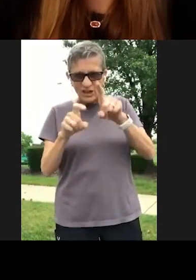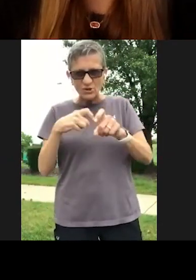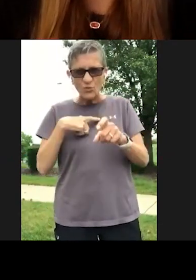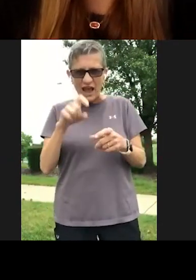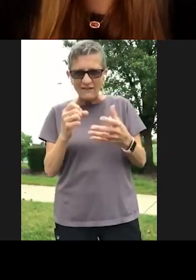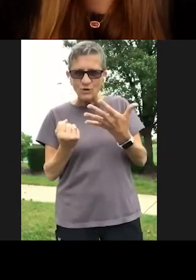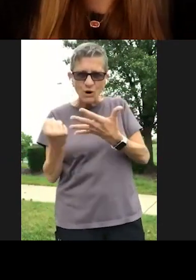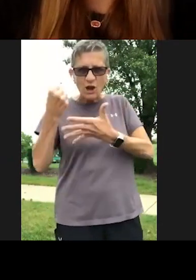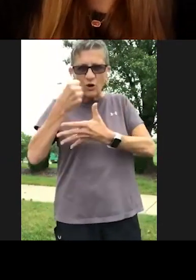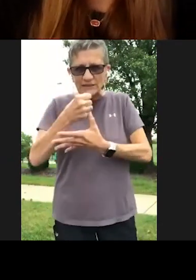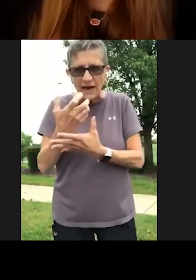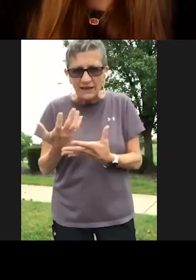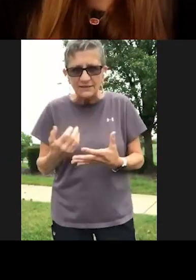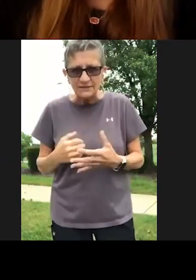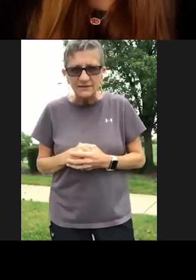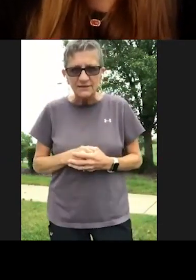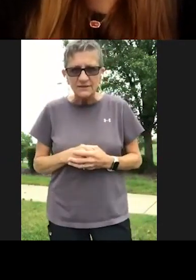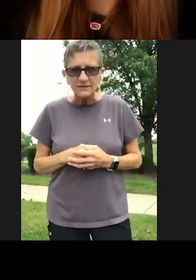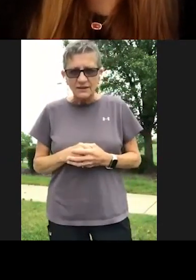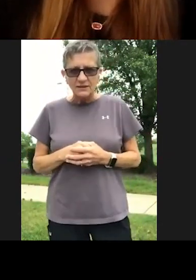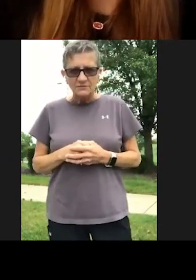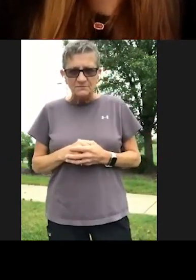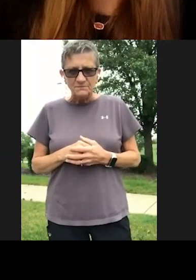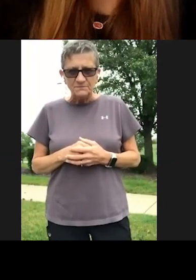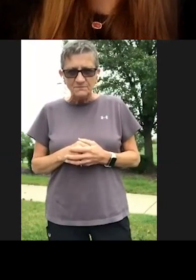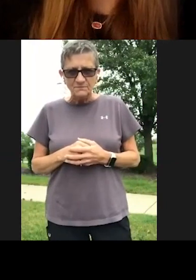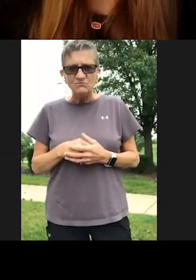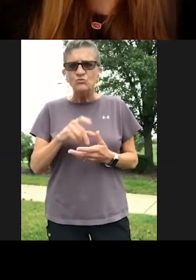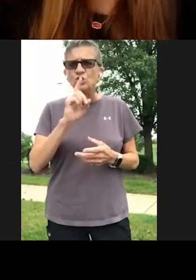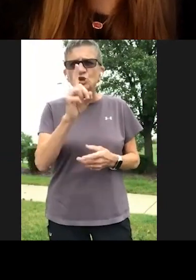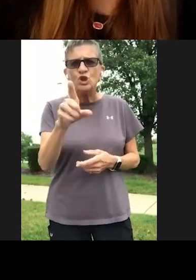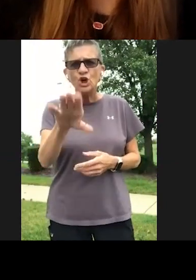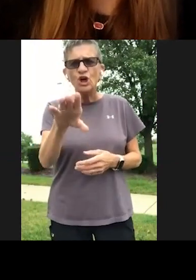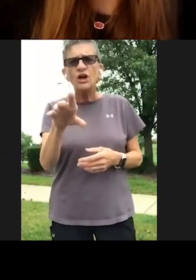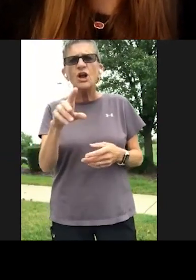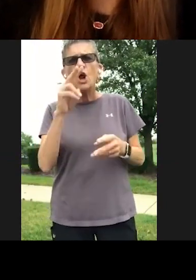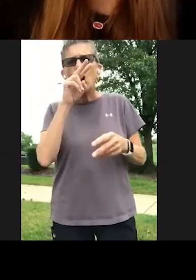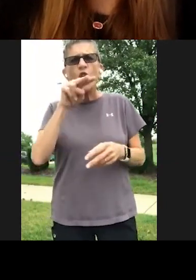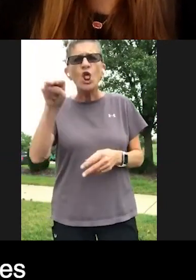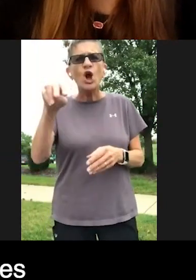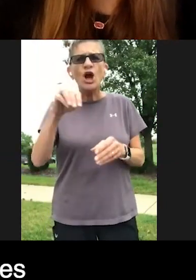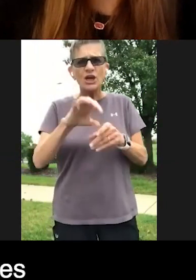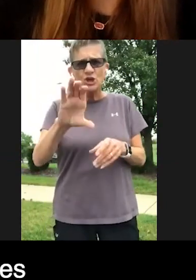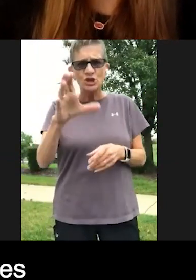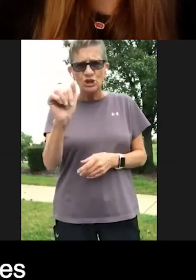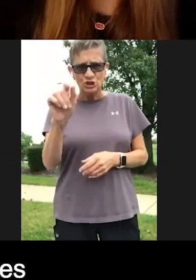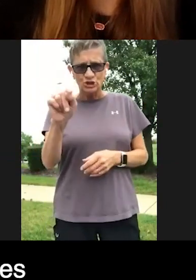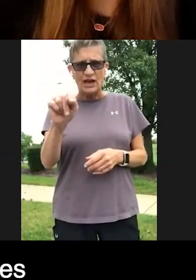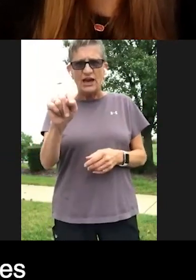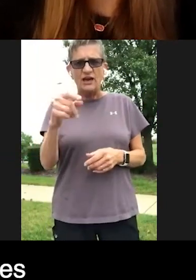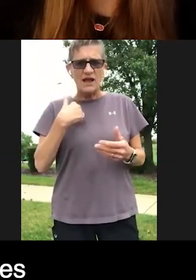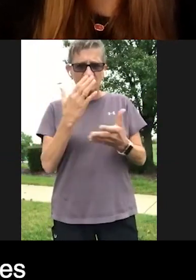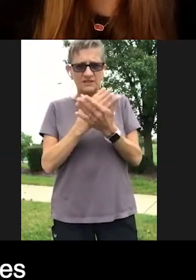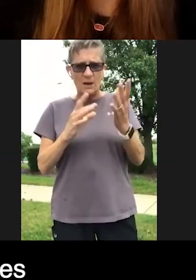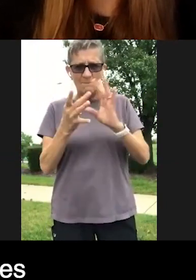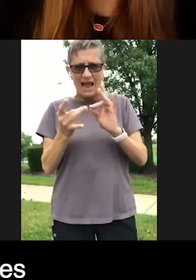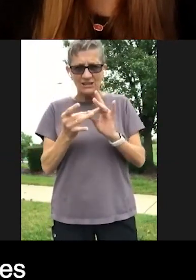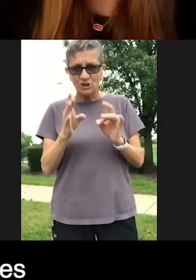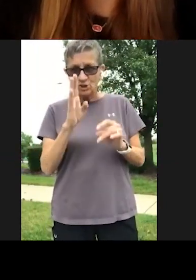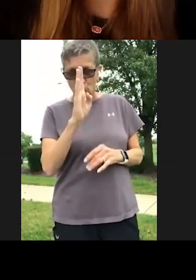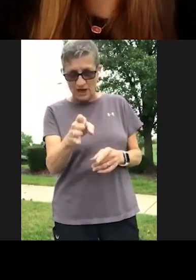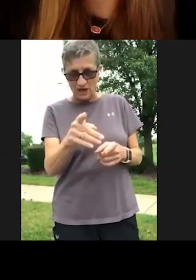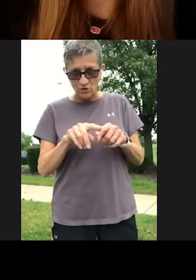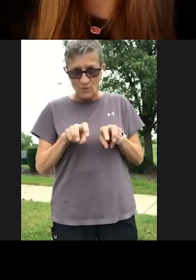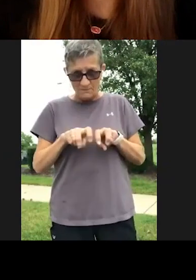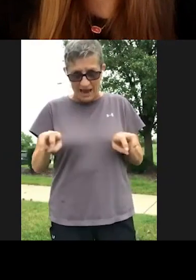prioritize. Can I? Sure. Just look in your chat. There are some messages directly to the